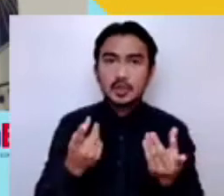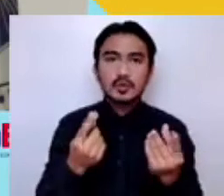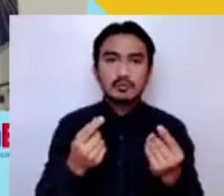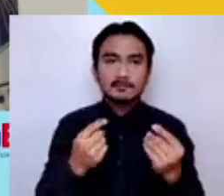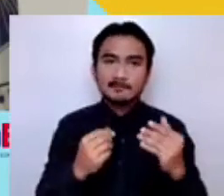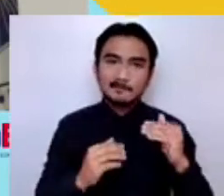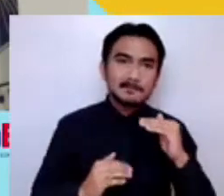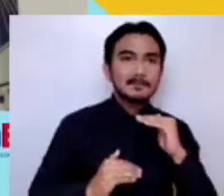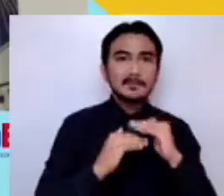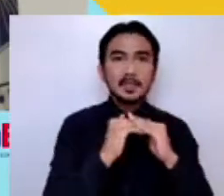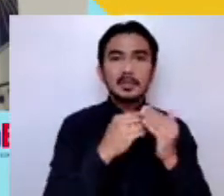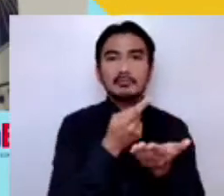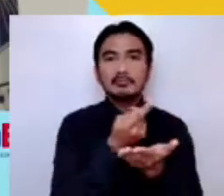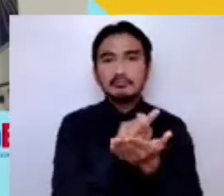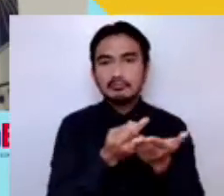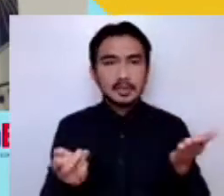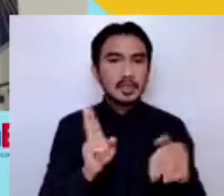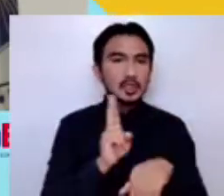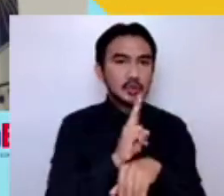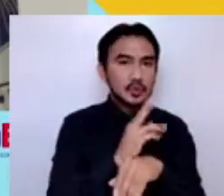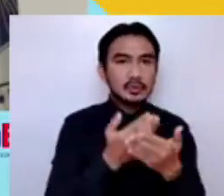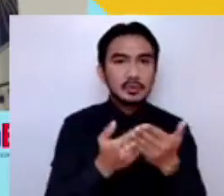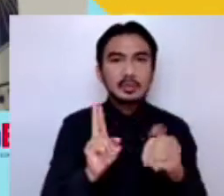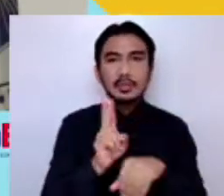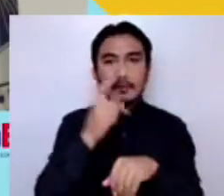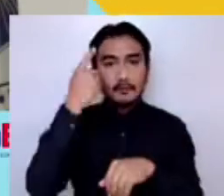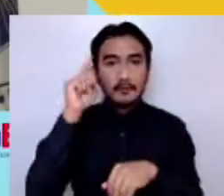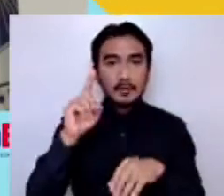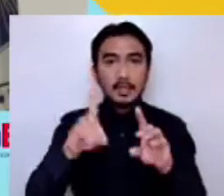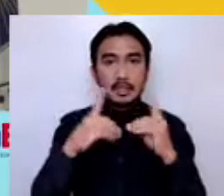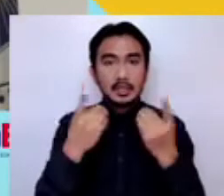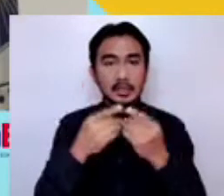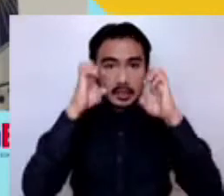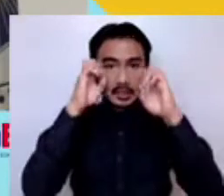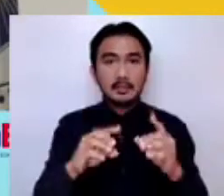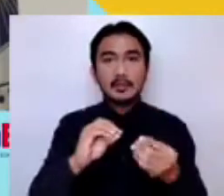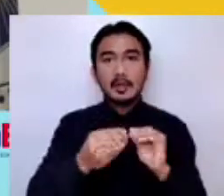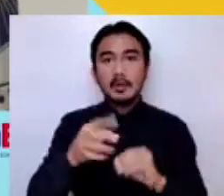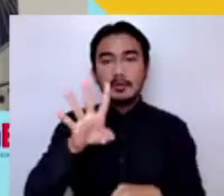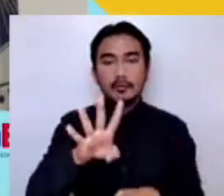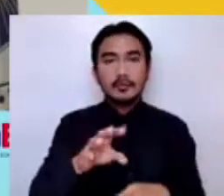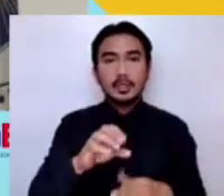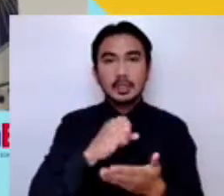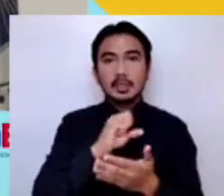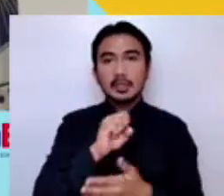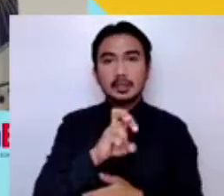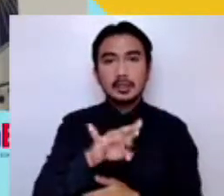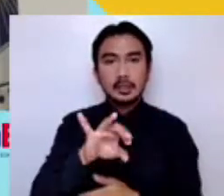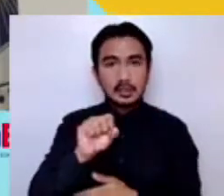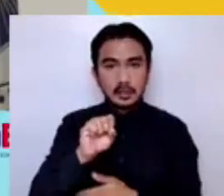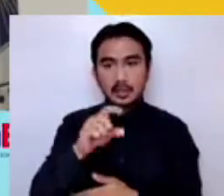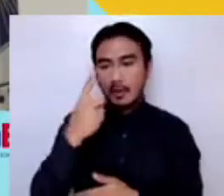materials we have provided in our DepEd Memorandum number 4 series of 2022 so